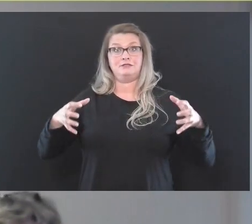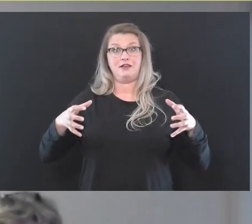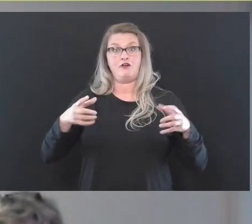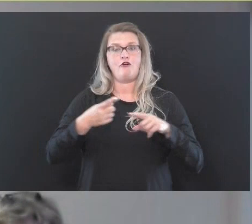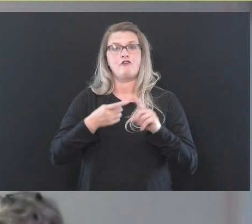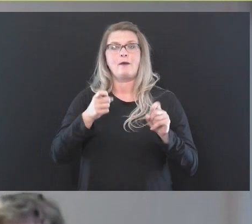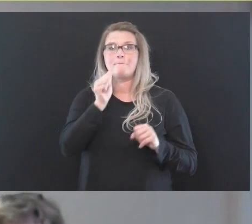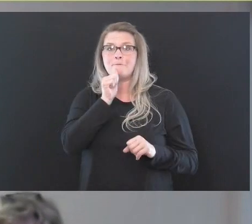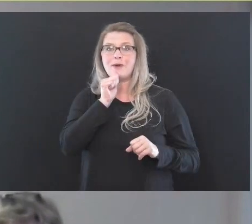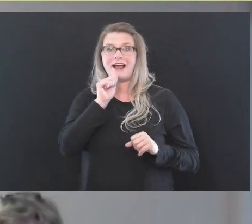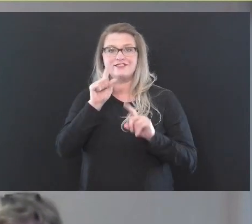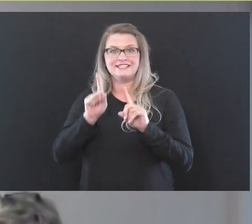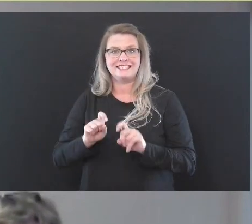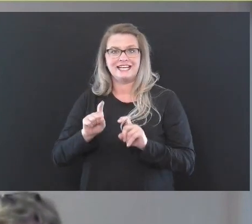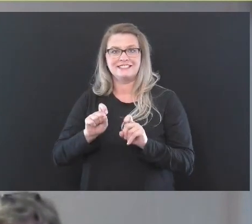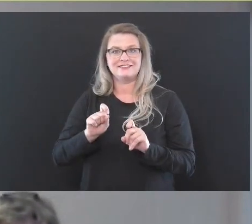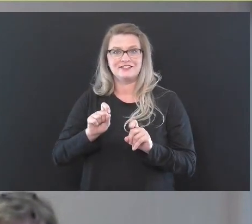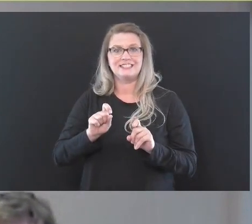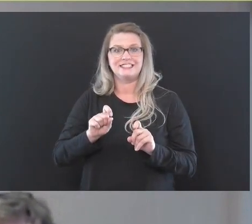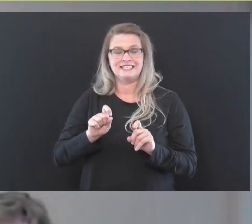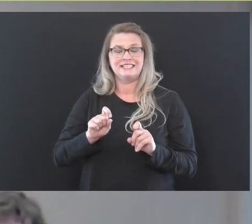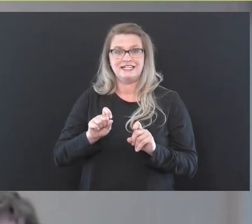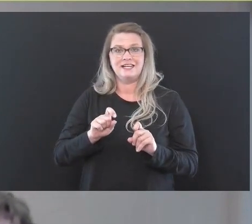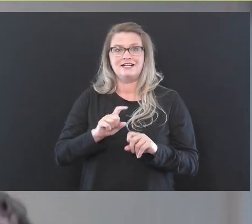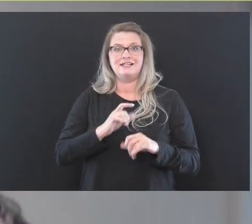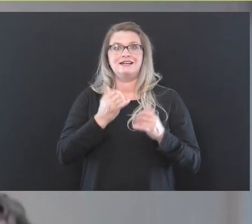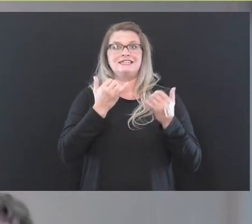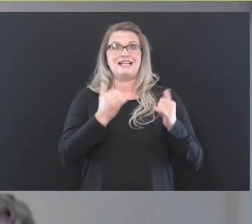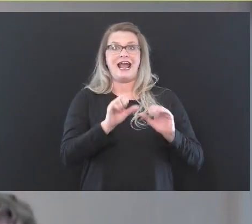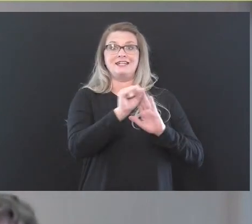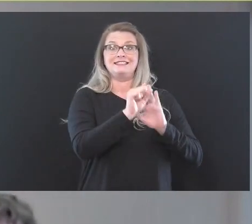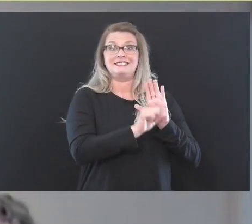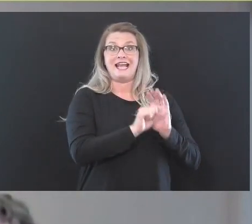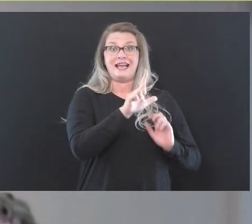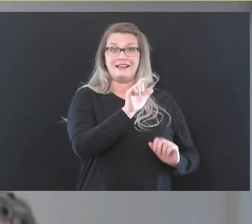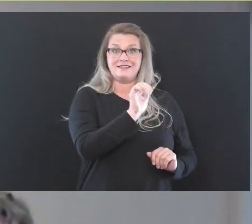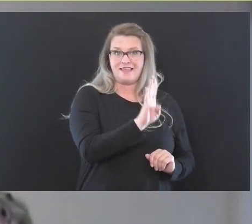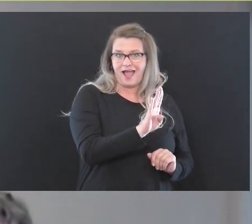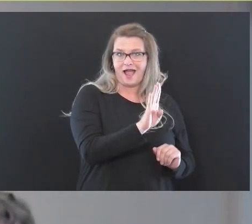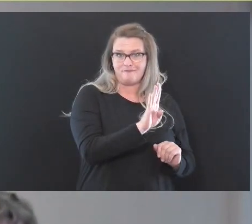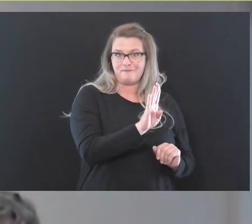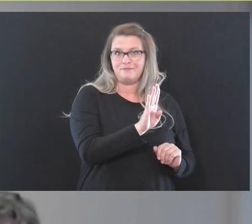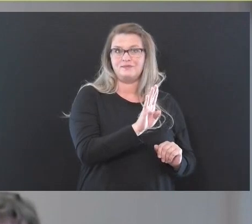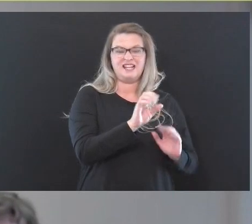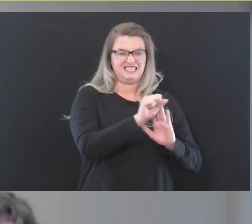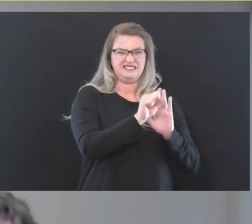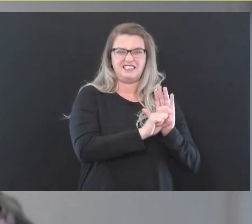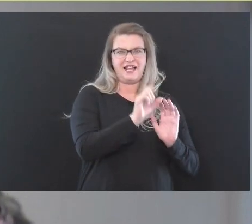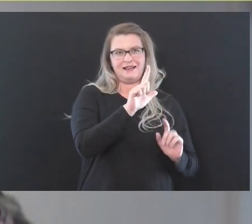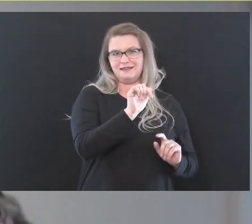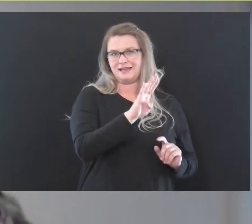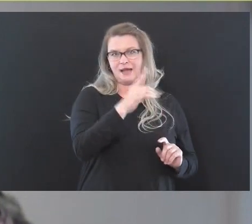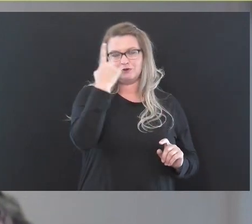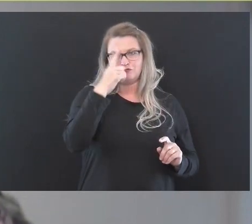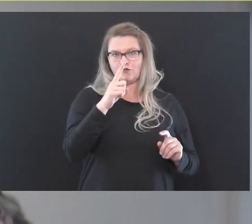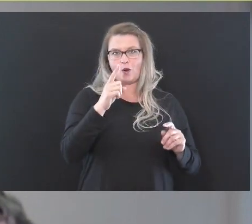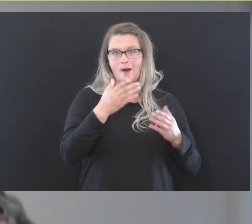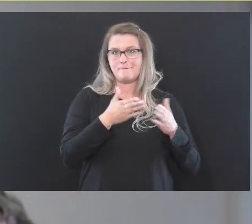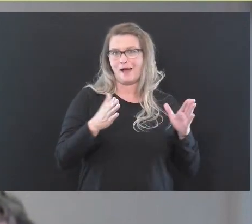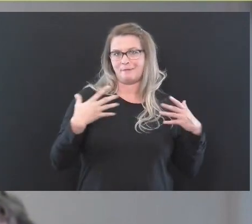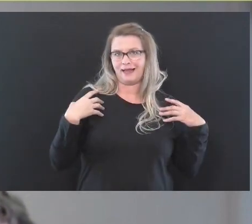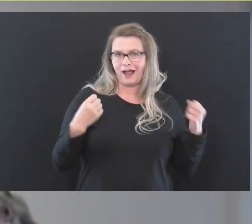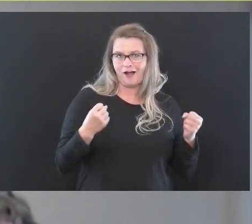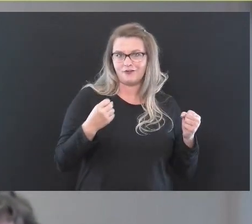been solely at CDC essentially to then to state laboratories. And the state lab is meant to really do the public health aspect of